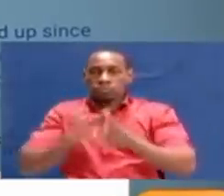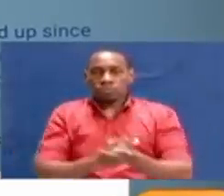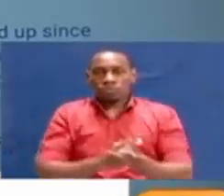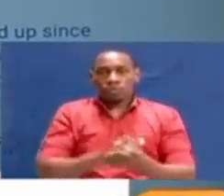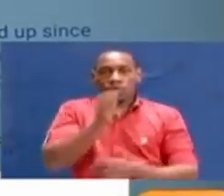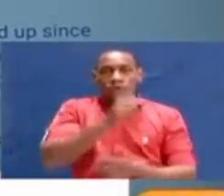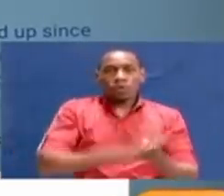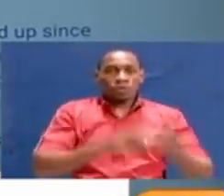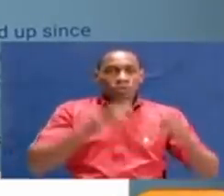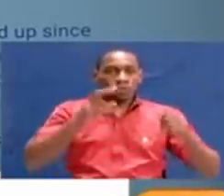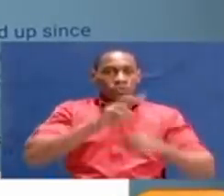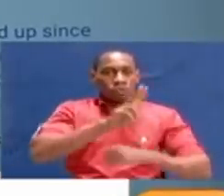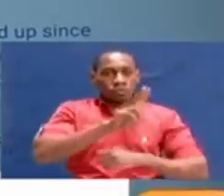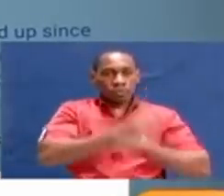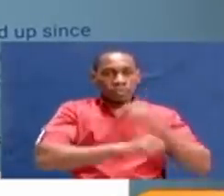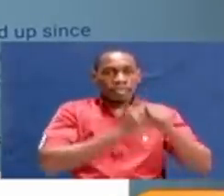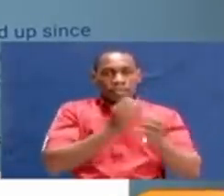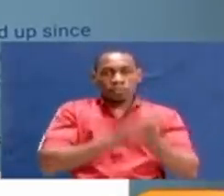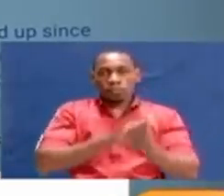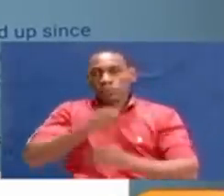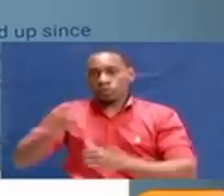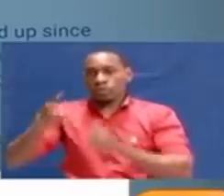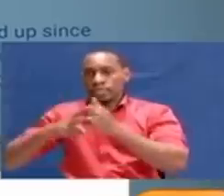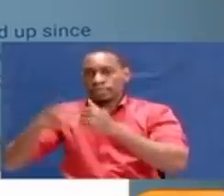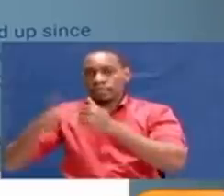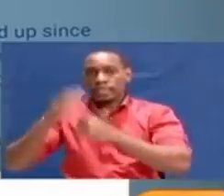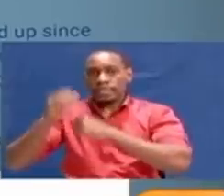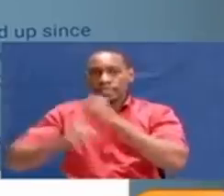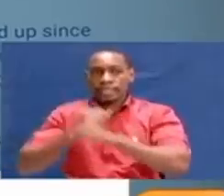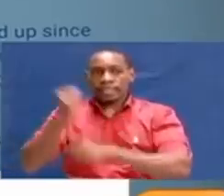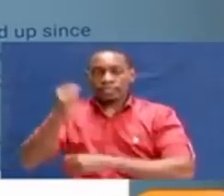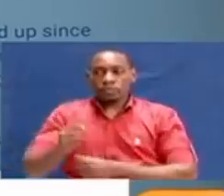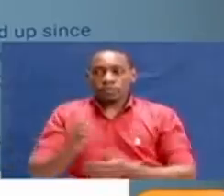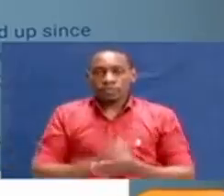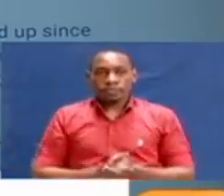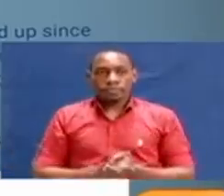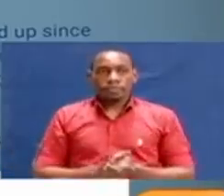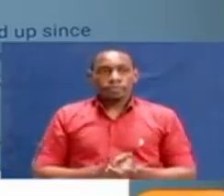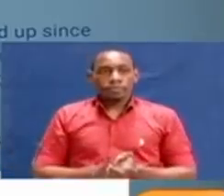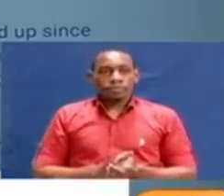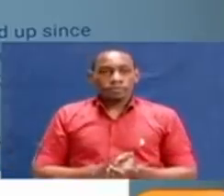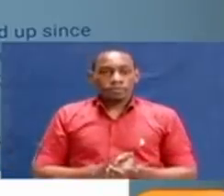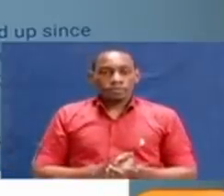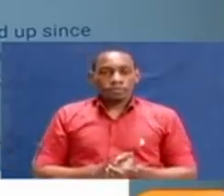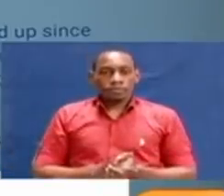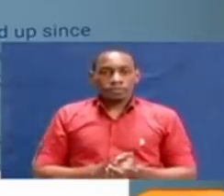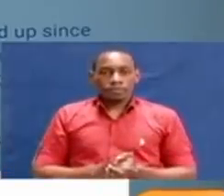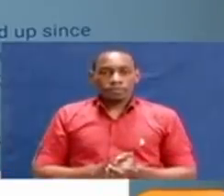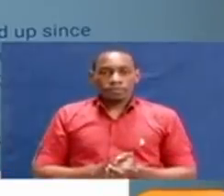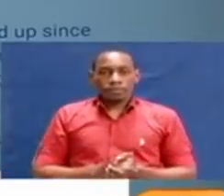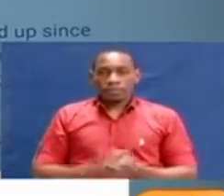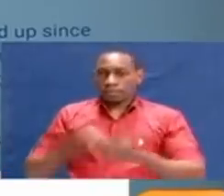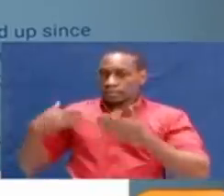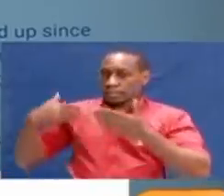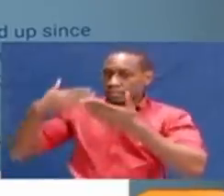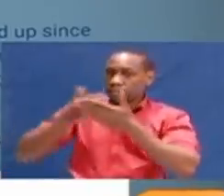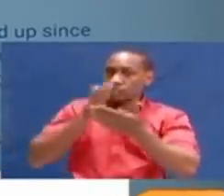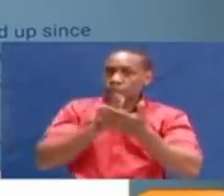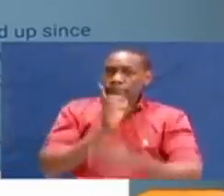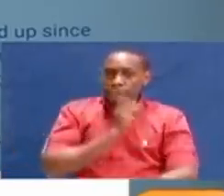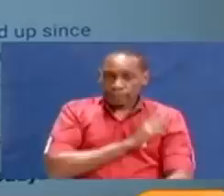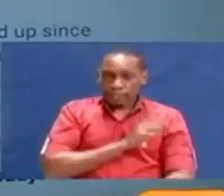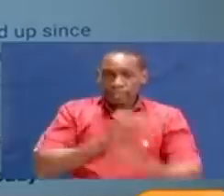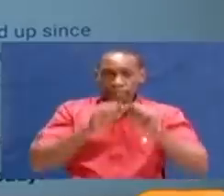2 and 79 years of age. And since